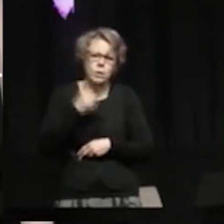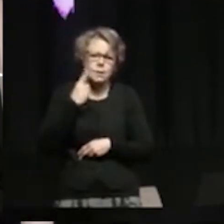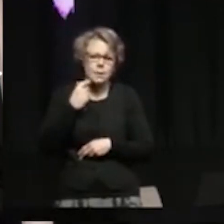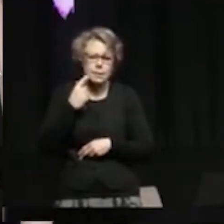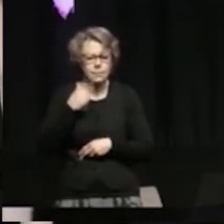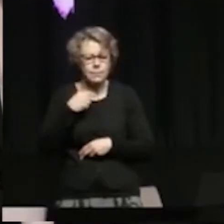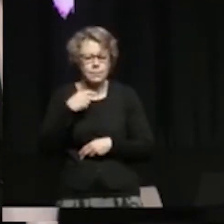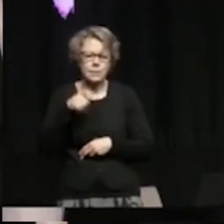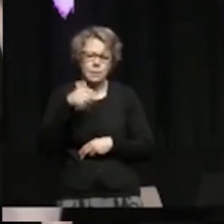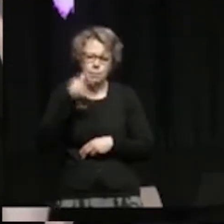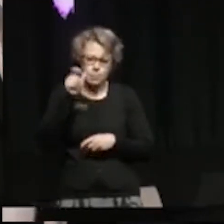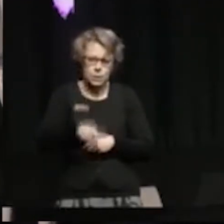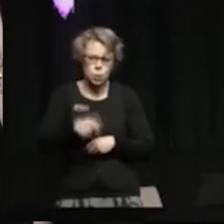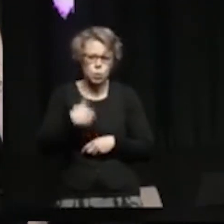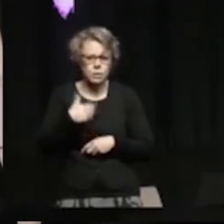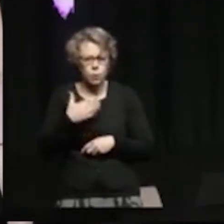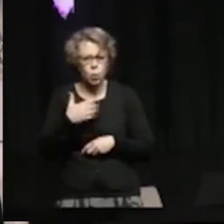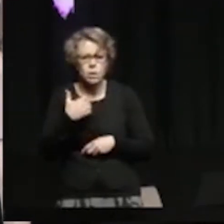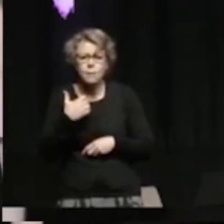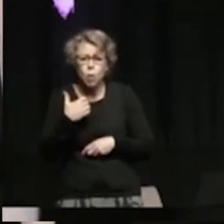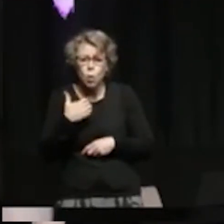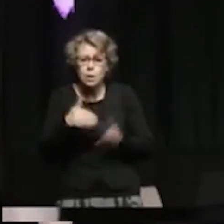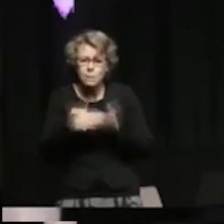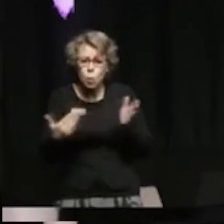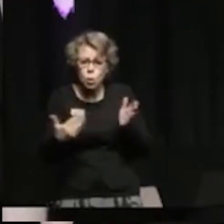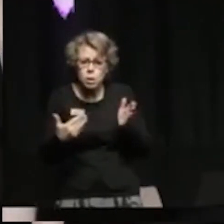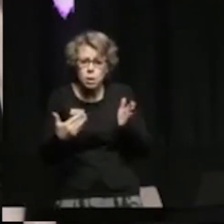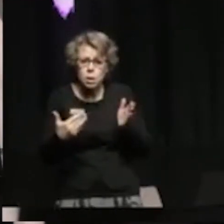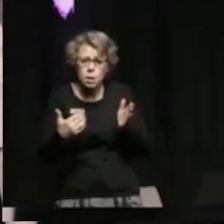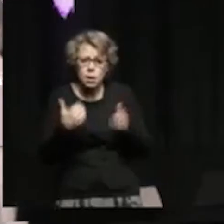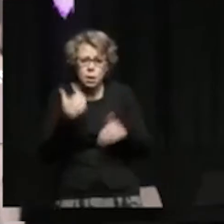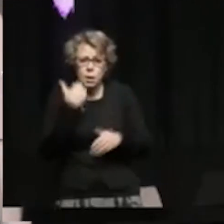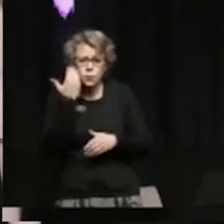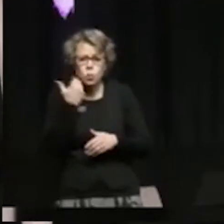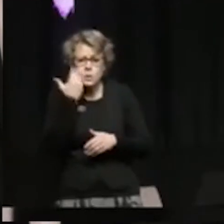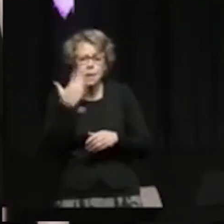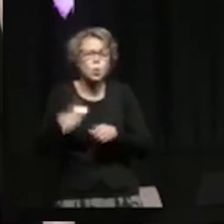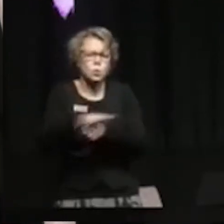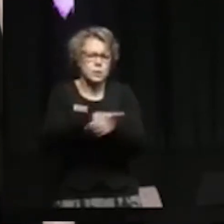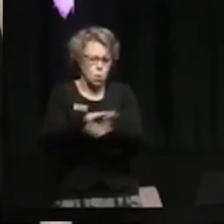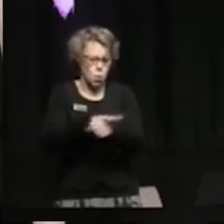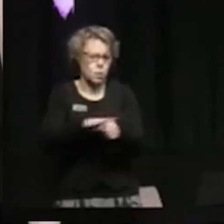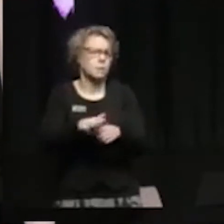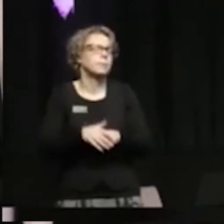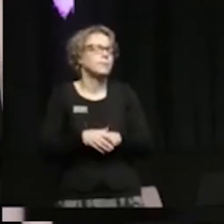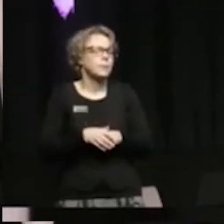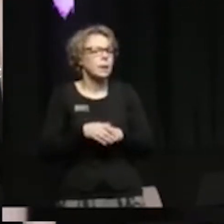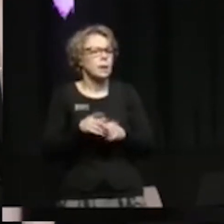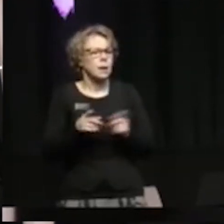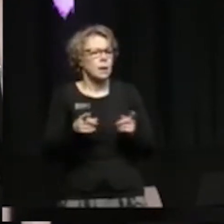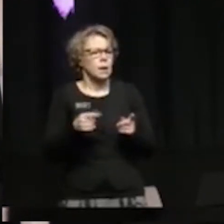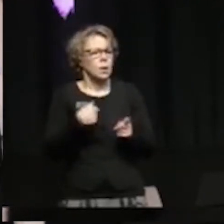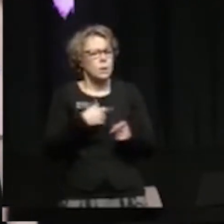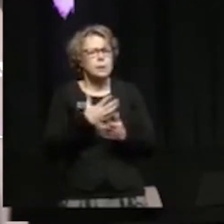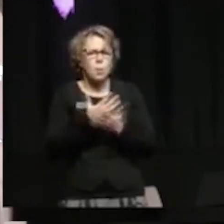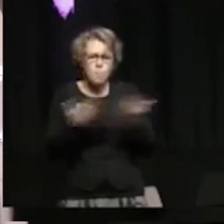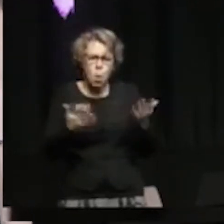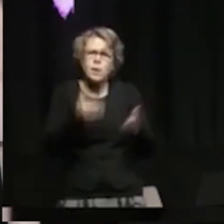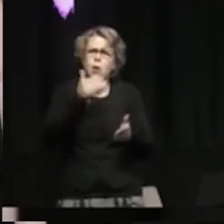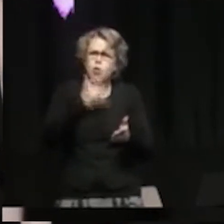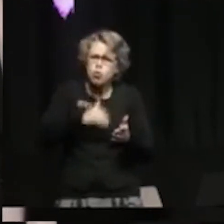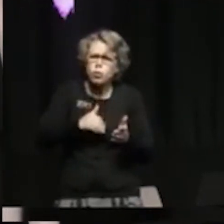Yes. And that's really a terrible story. So even if we're such an international city with